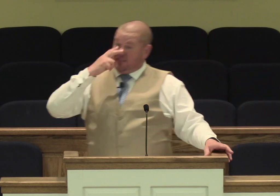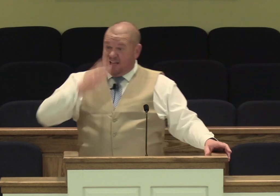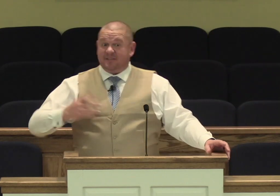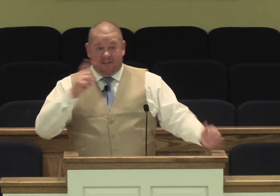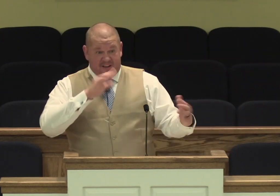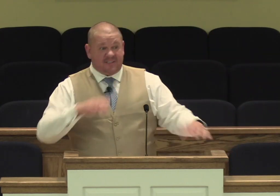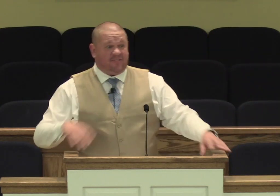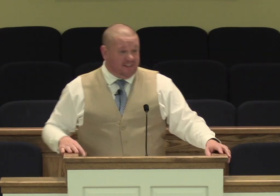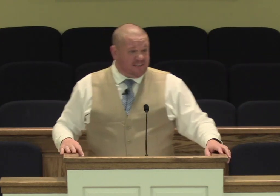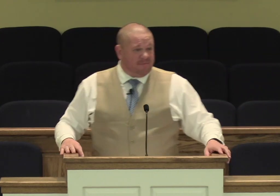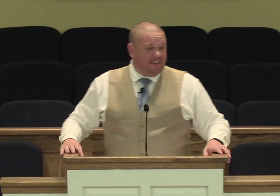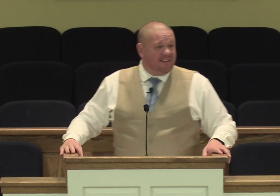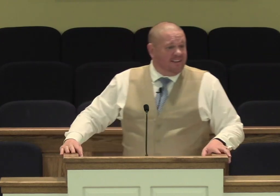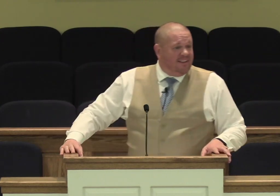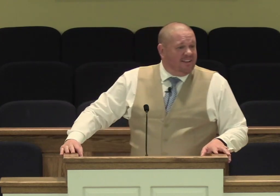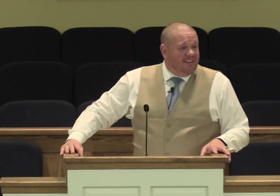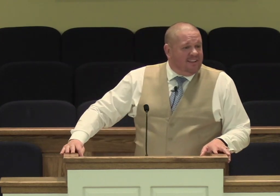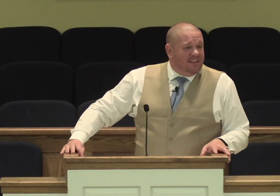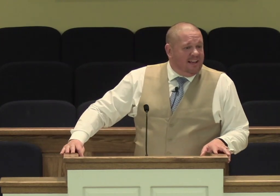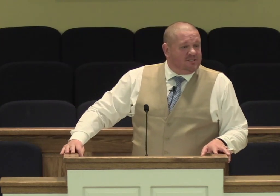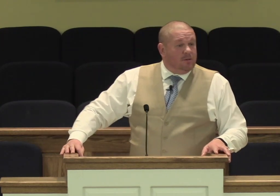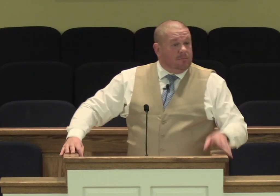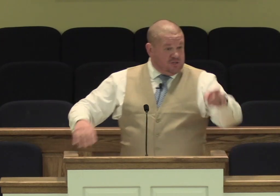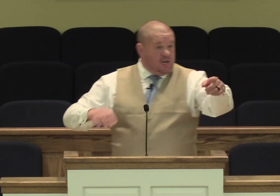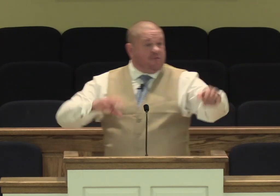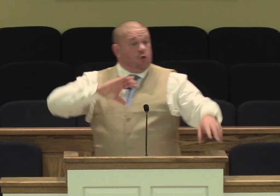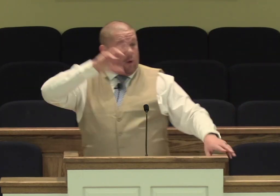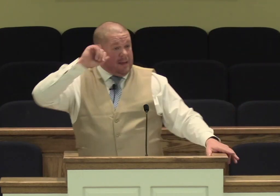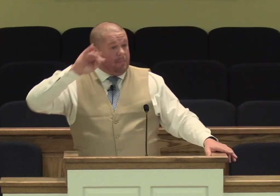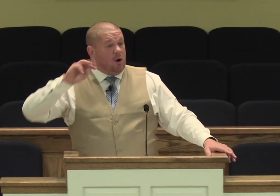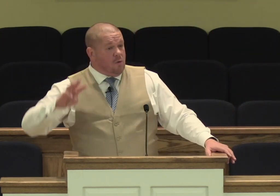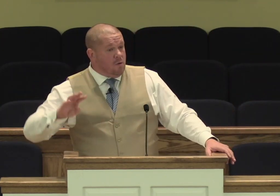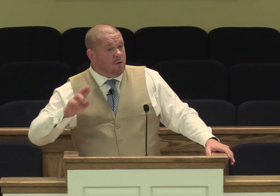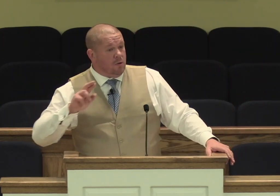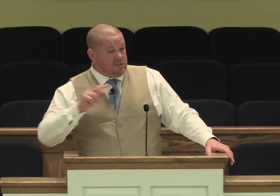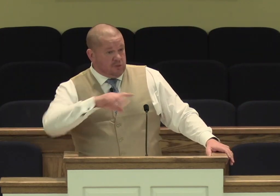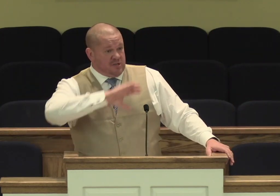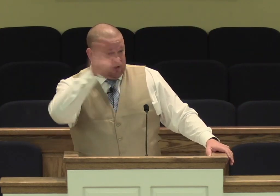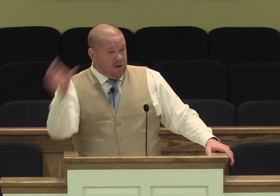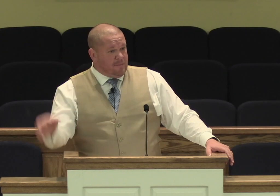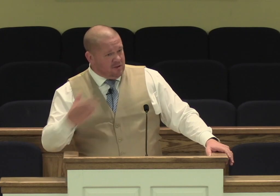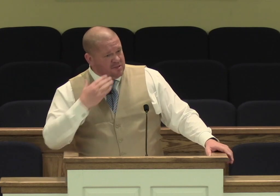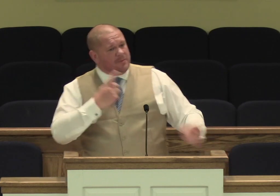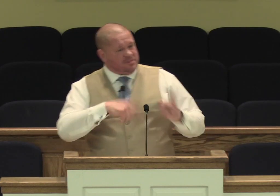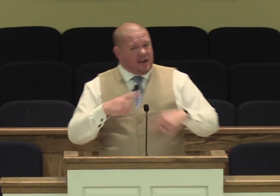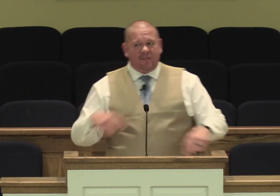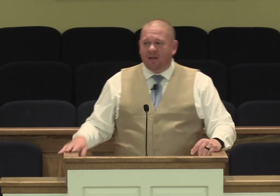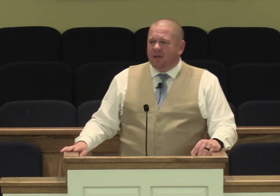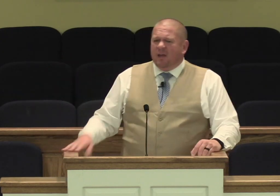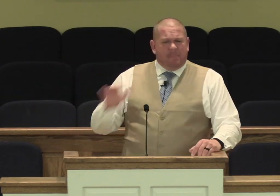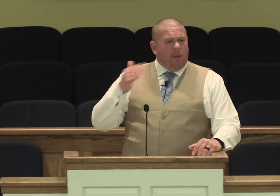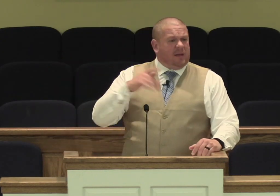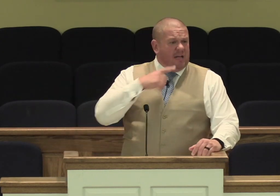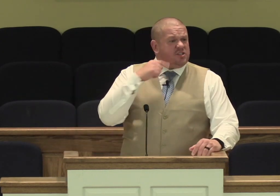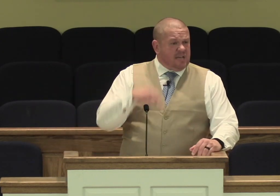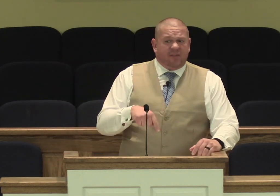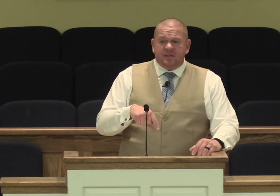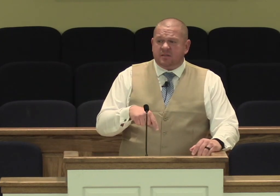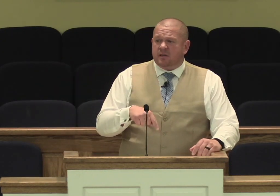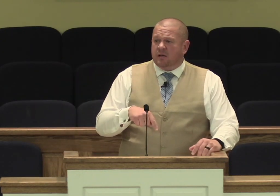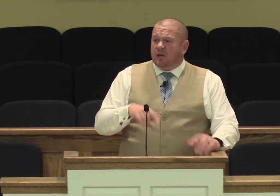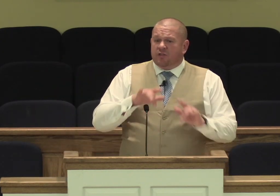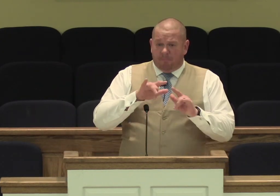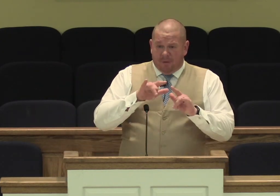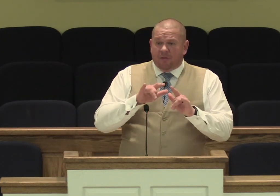We're going to see that someday face to face. Amen. Yes, Miss Jennifer, the rainbow. Is that what you signed, the rainbow? Good job, you're signing that. By the way, can I just say